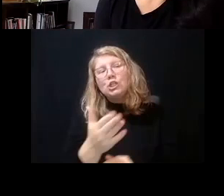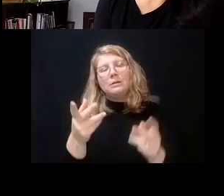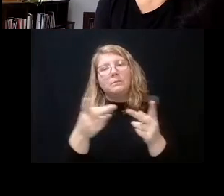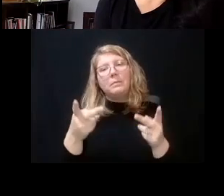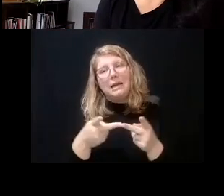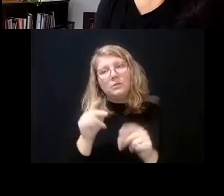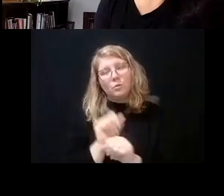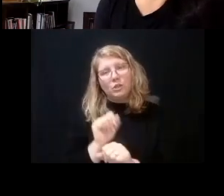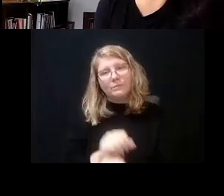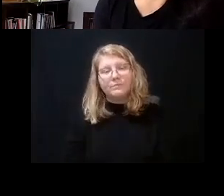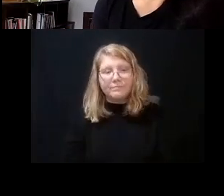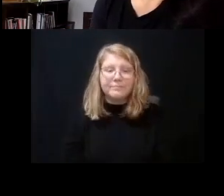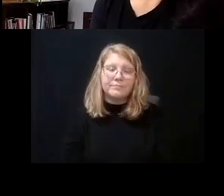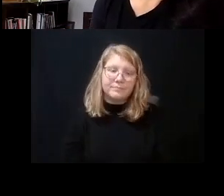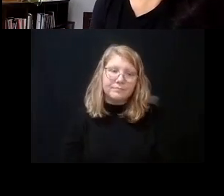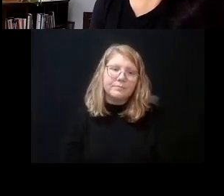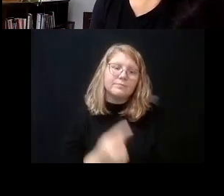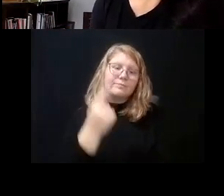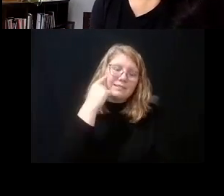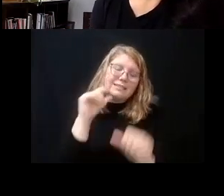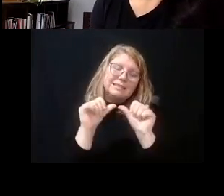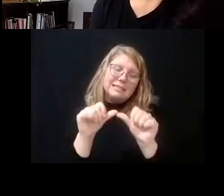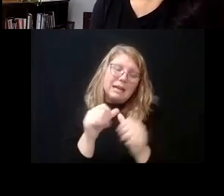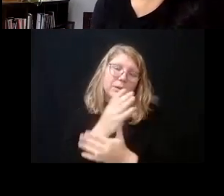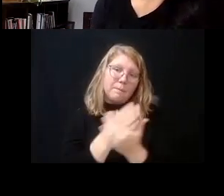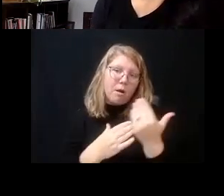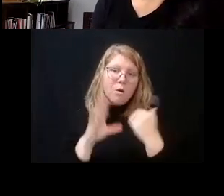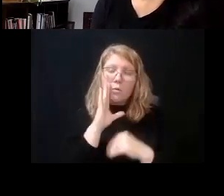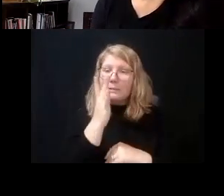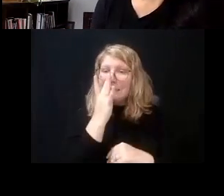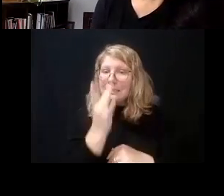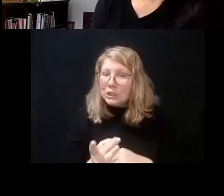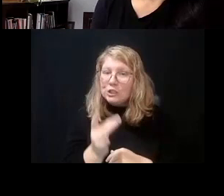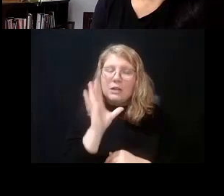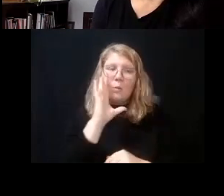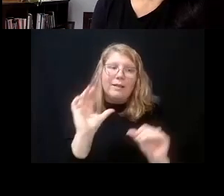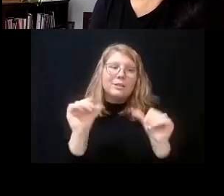So yeah, I think the sustainability piece is going to be interesting and it'll be a challenge.